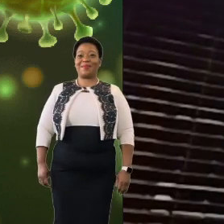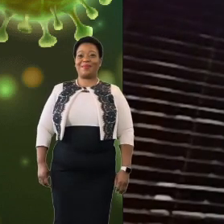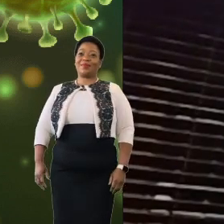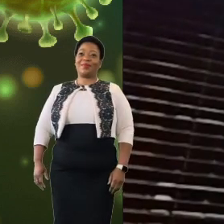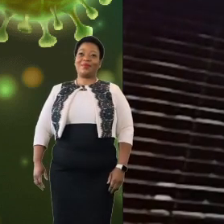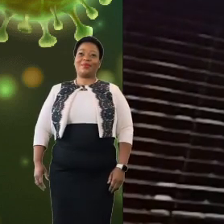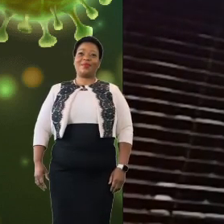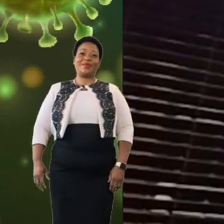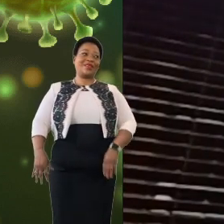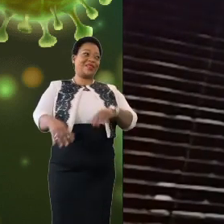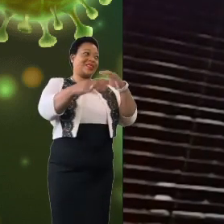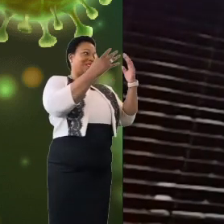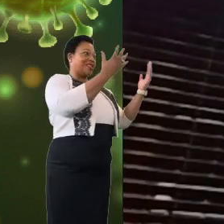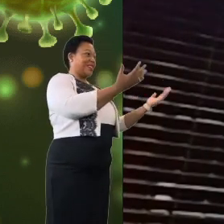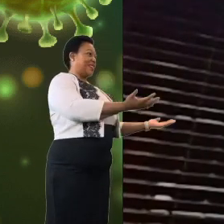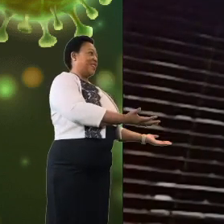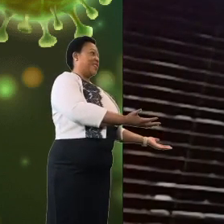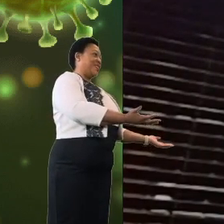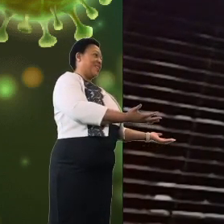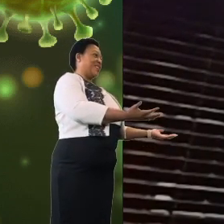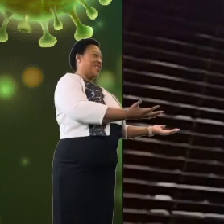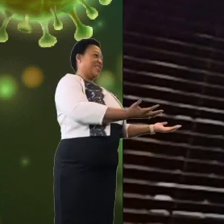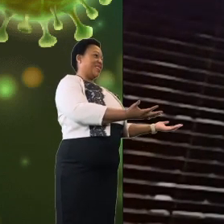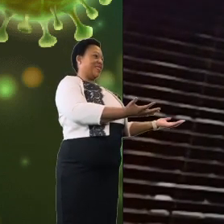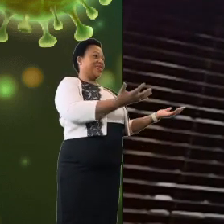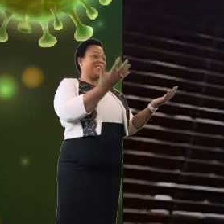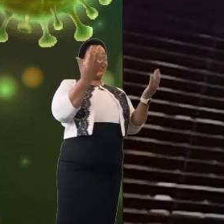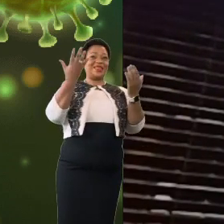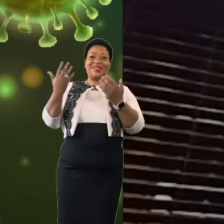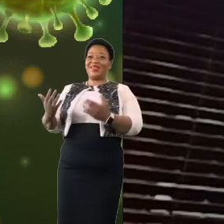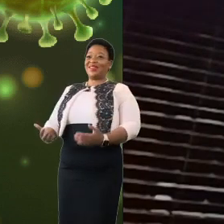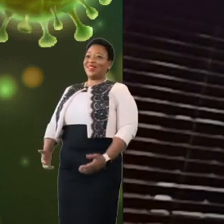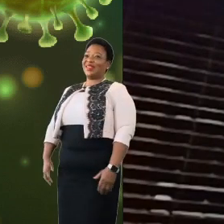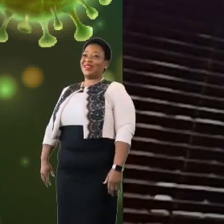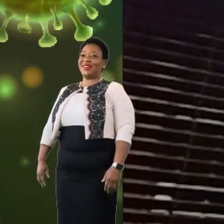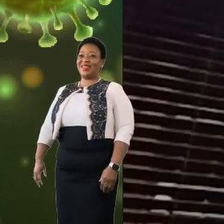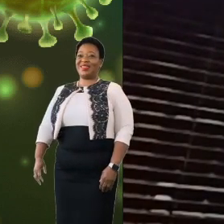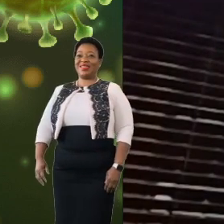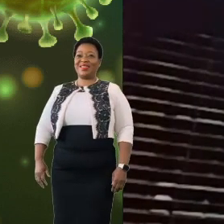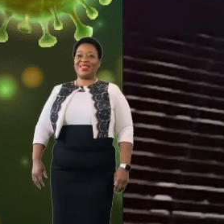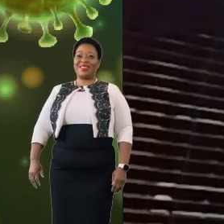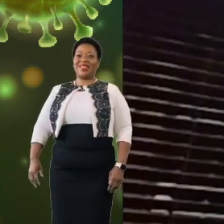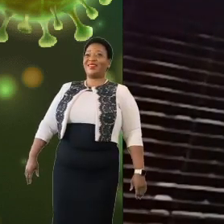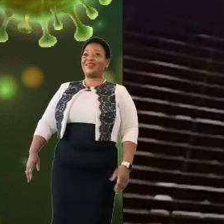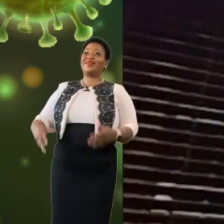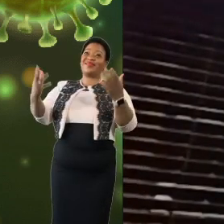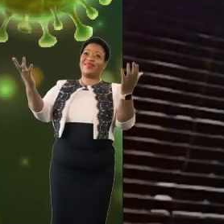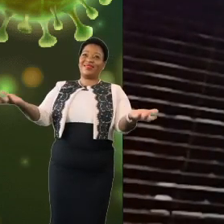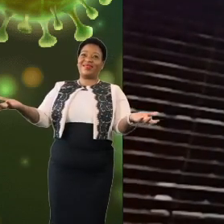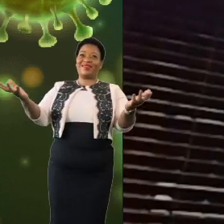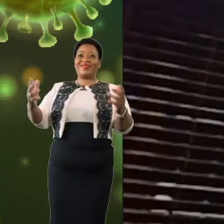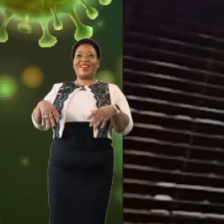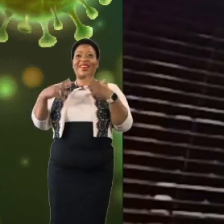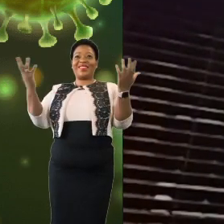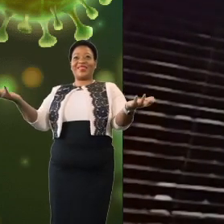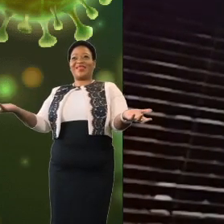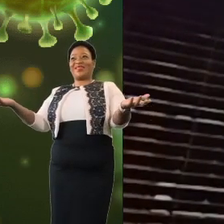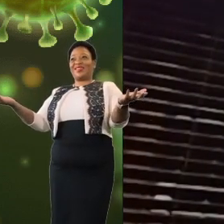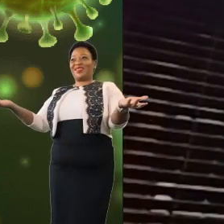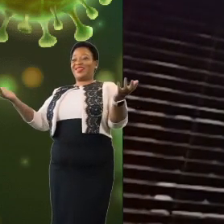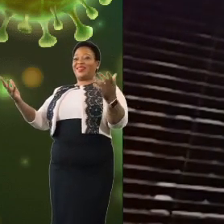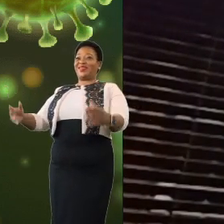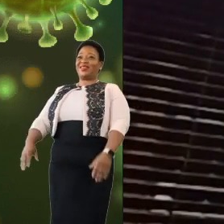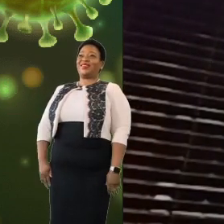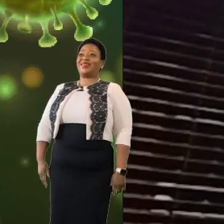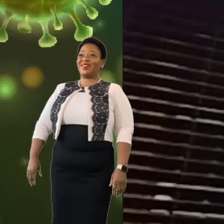We want solutions. We want to our economy of KZN to recover.